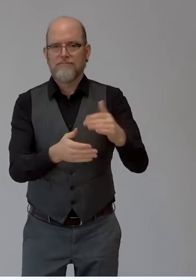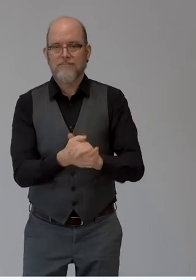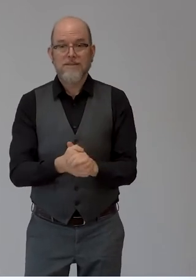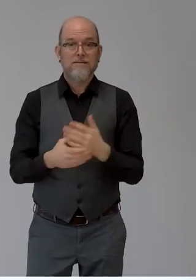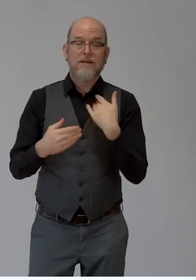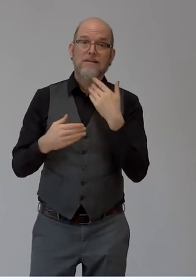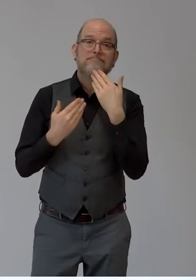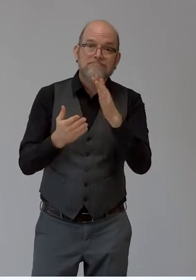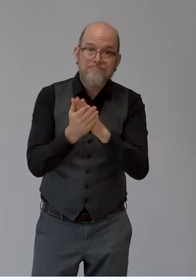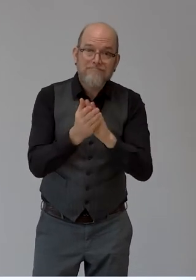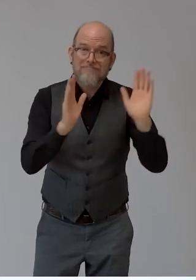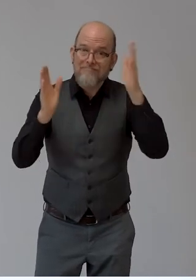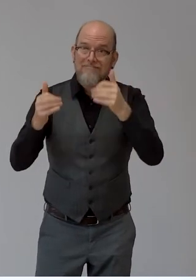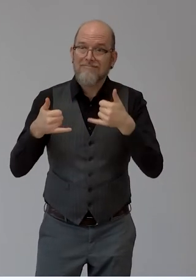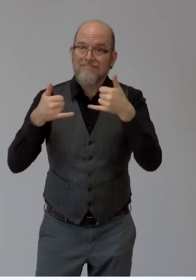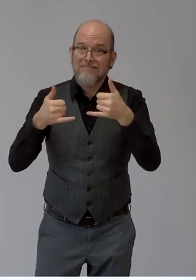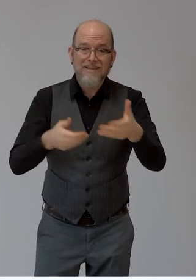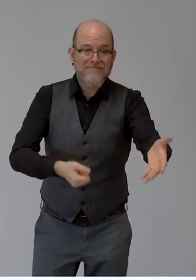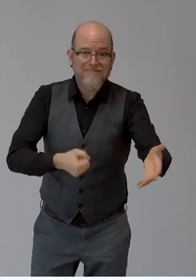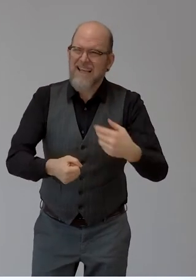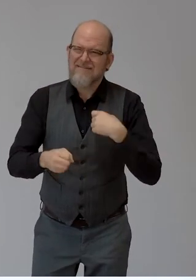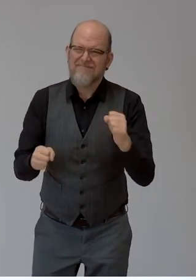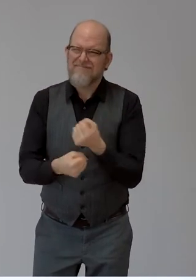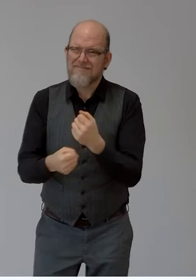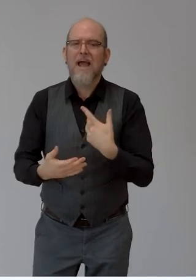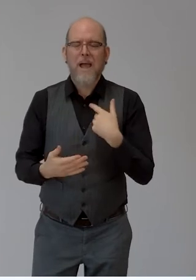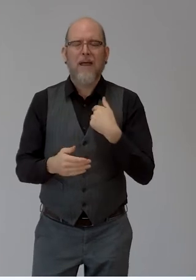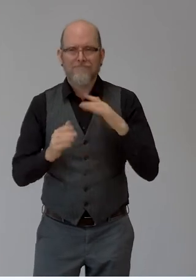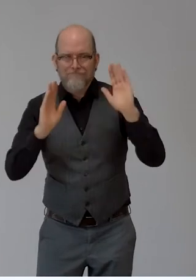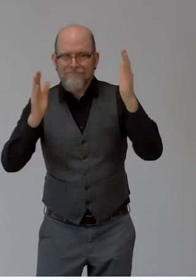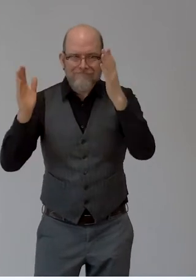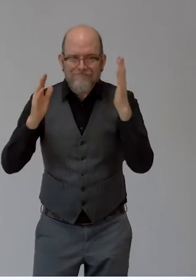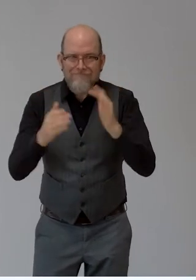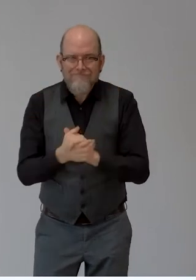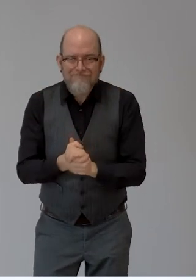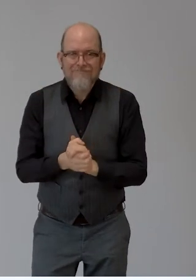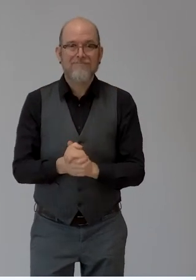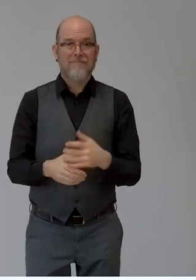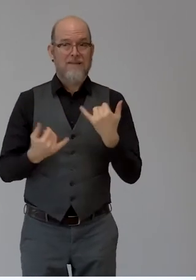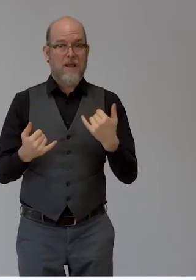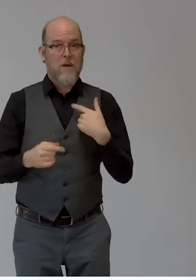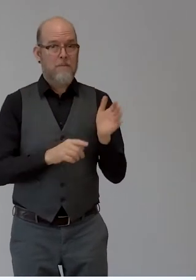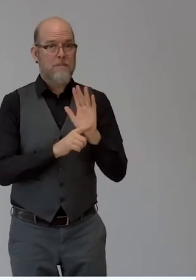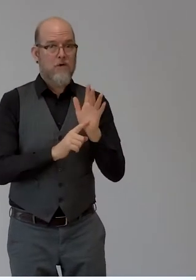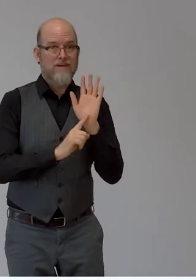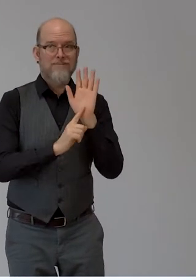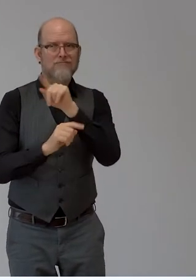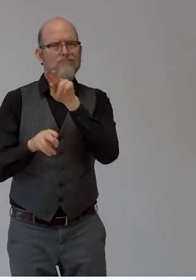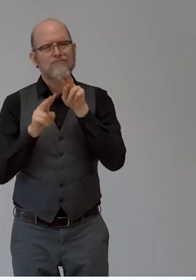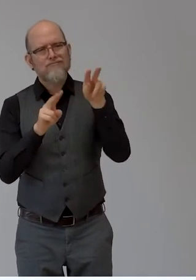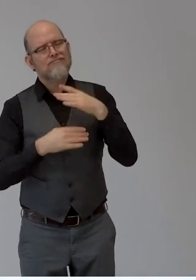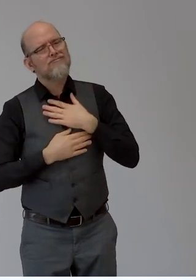you all have been looking forward to. But we will enjoy the videos and express our gratitude and appreciation for your